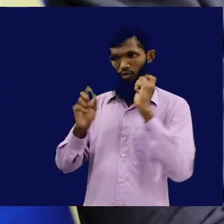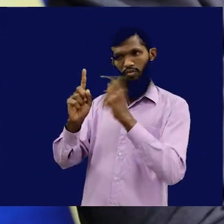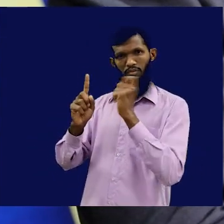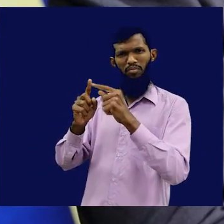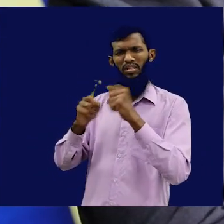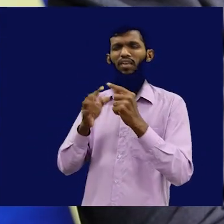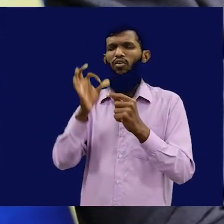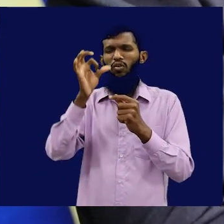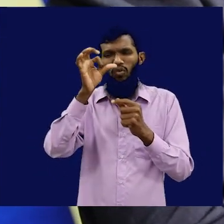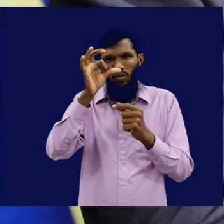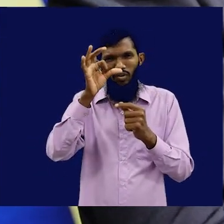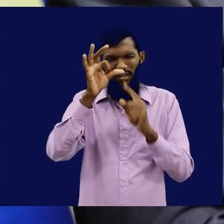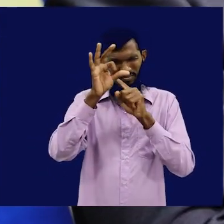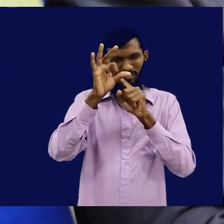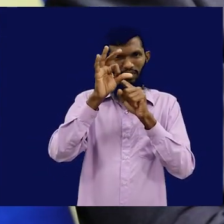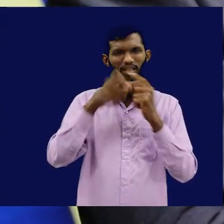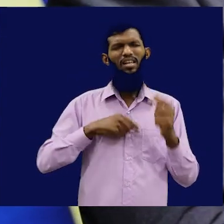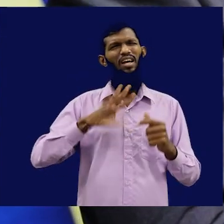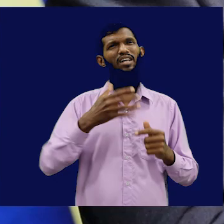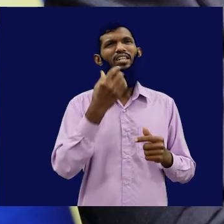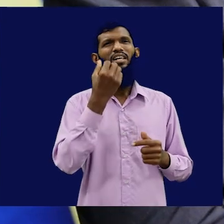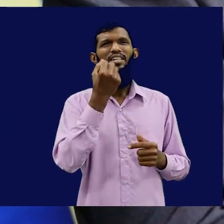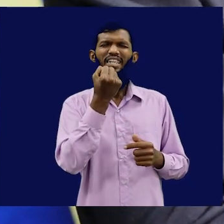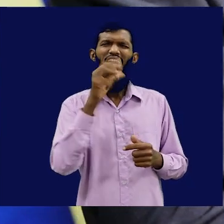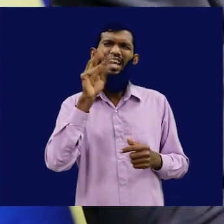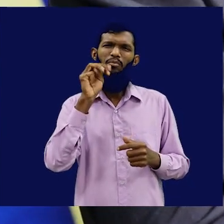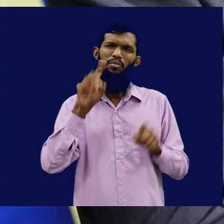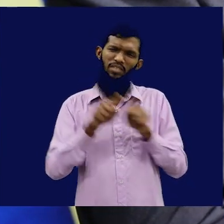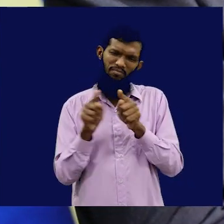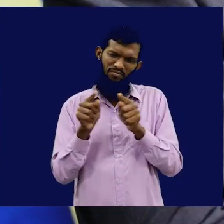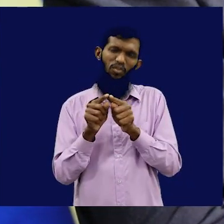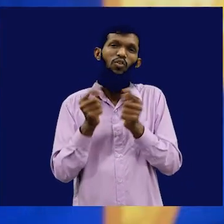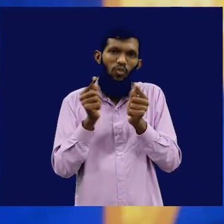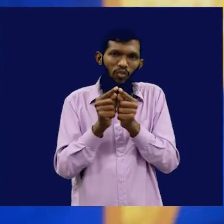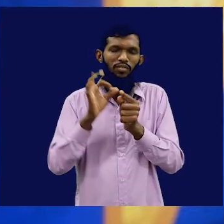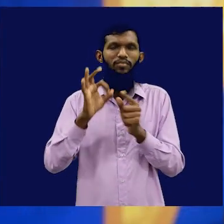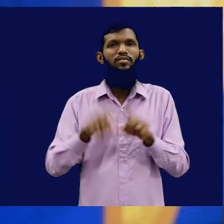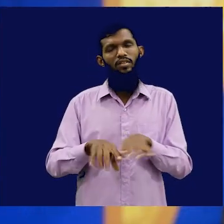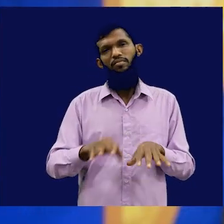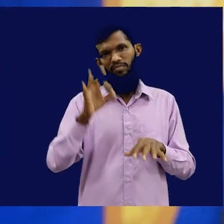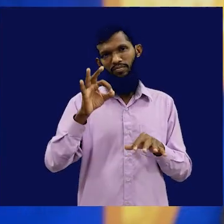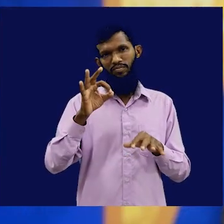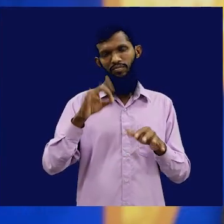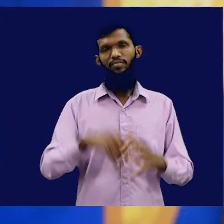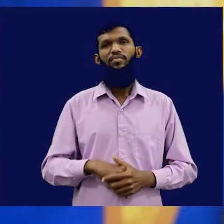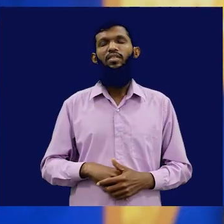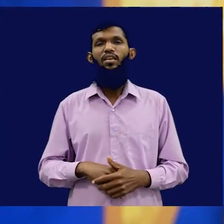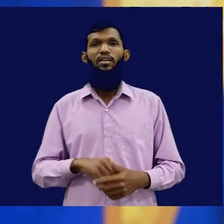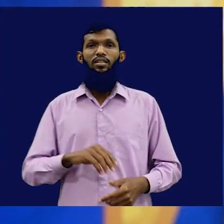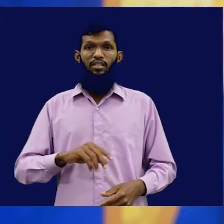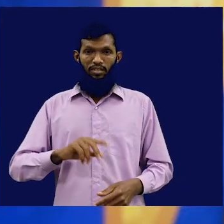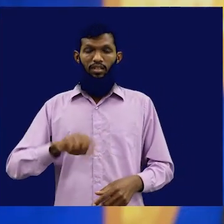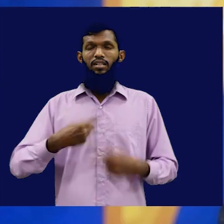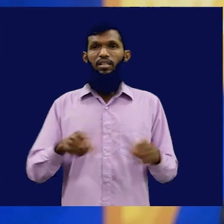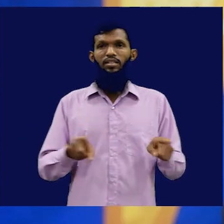of chickpea. You can also pick the pebbles after Fajr prayer next day. Stay overnight in Muzdalifah.